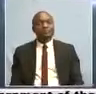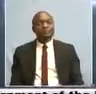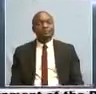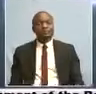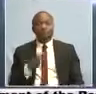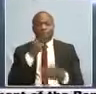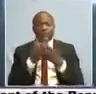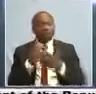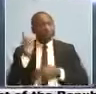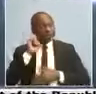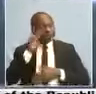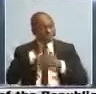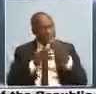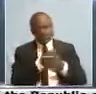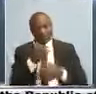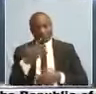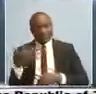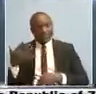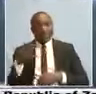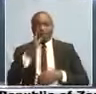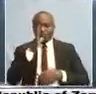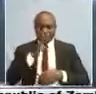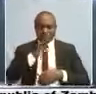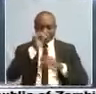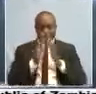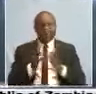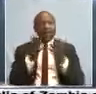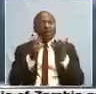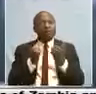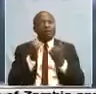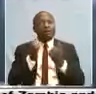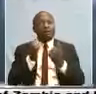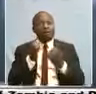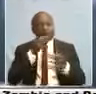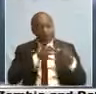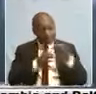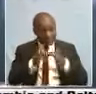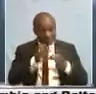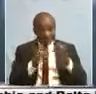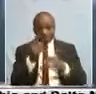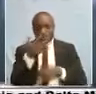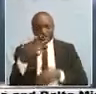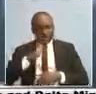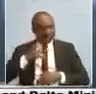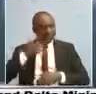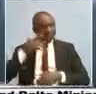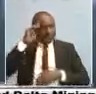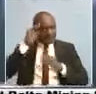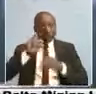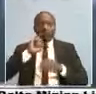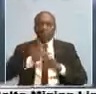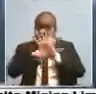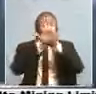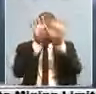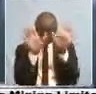it's good to hear some other things we never had. Madam Speaker, I just want to clarify one thing which I feel the Minister should be clear